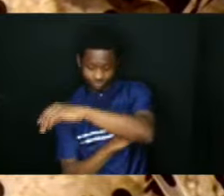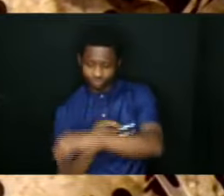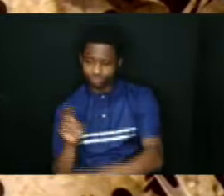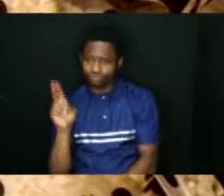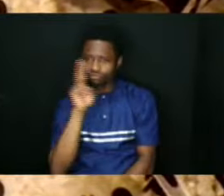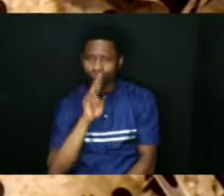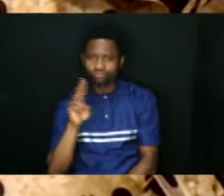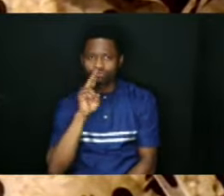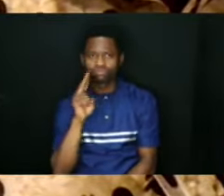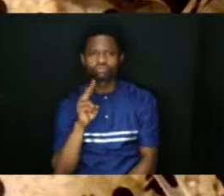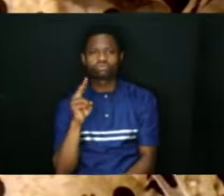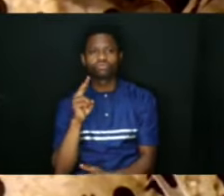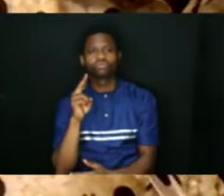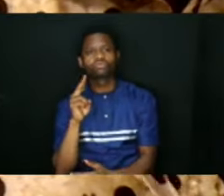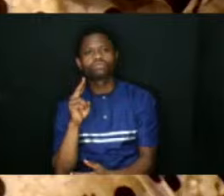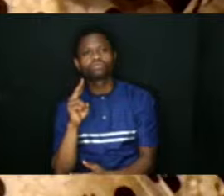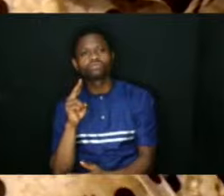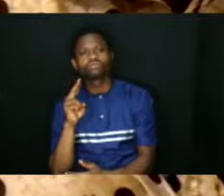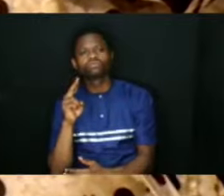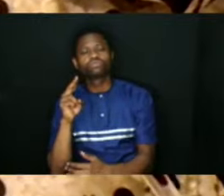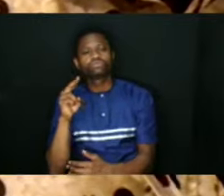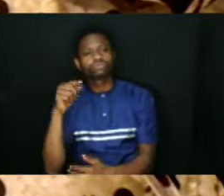on the precious stones.